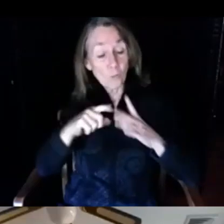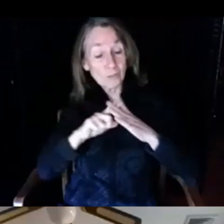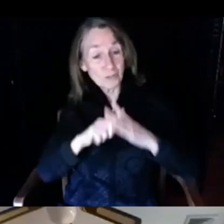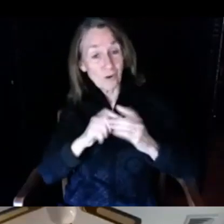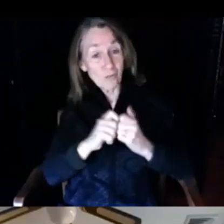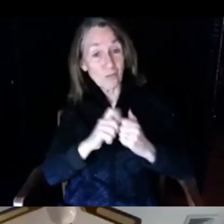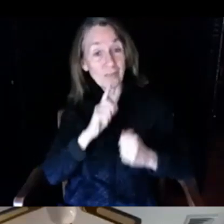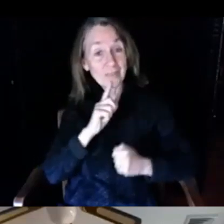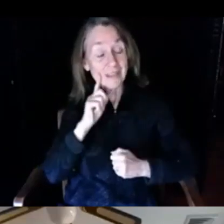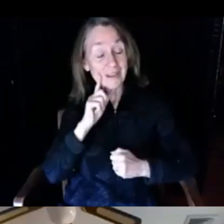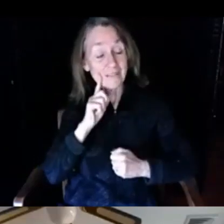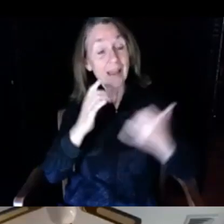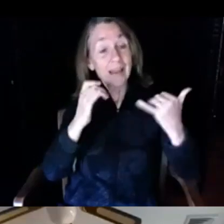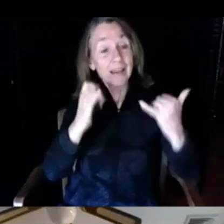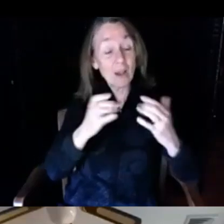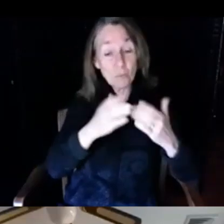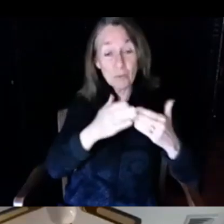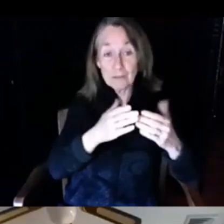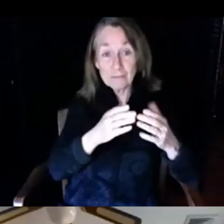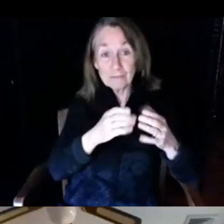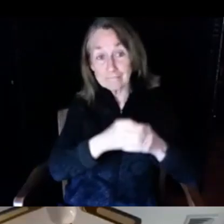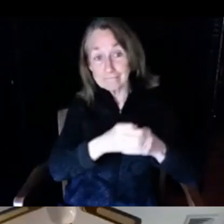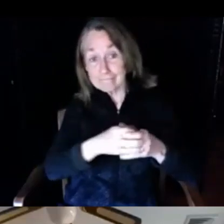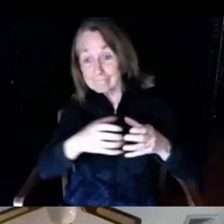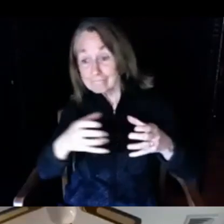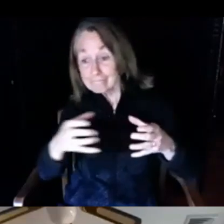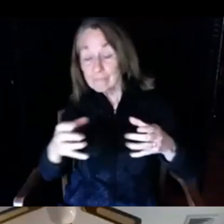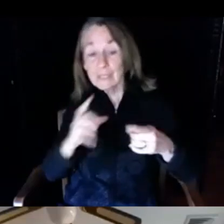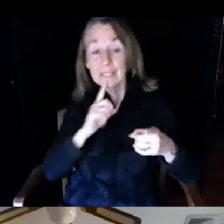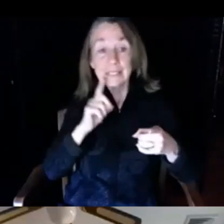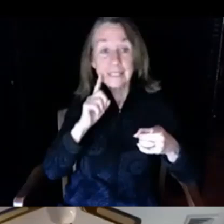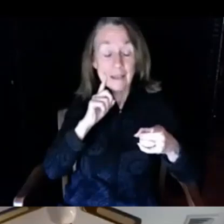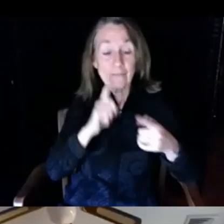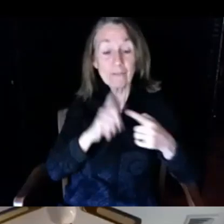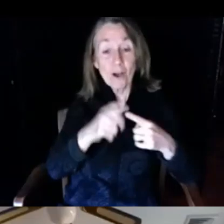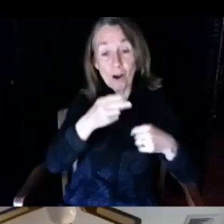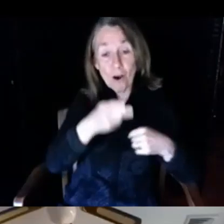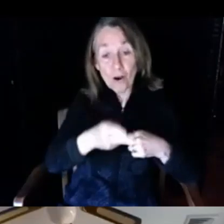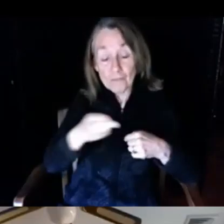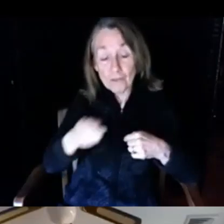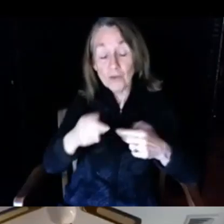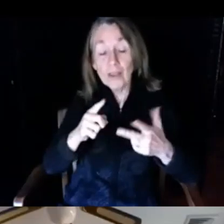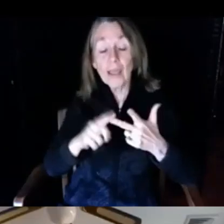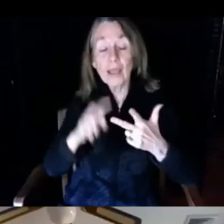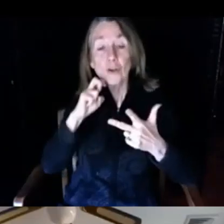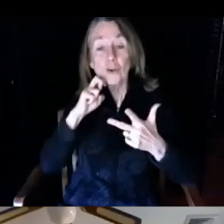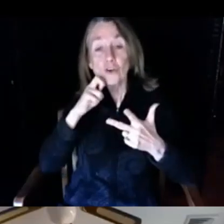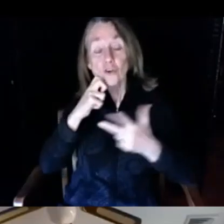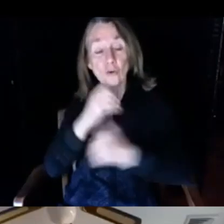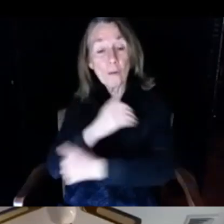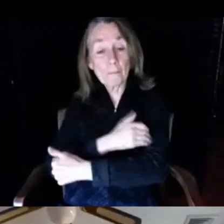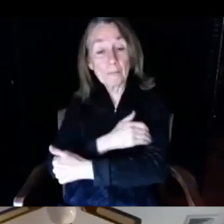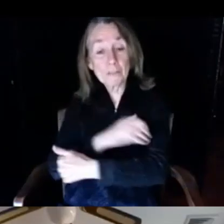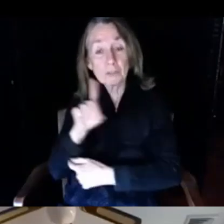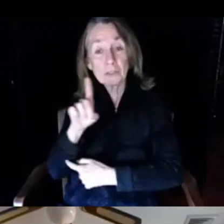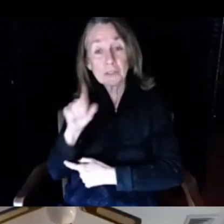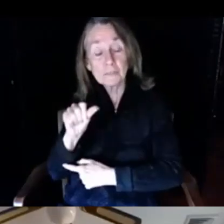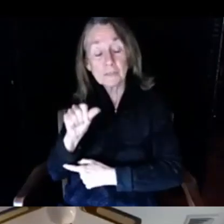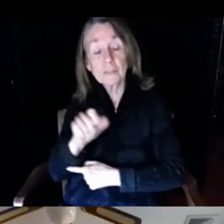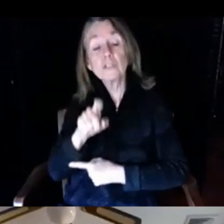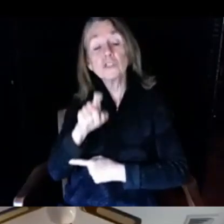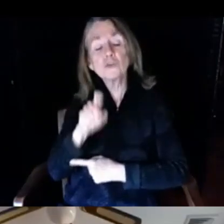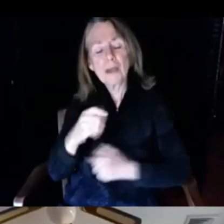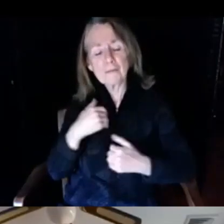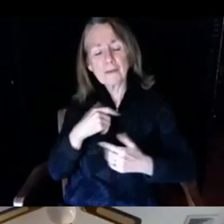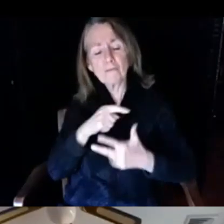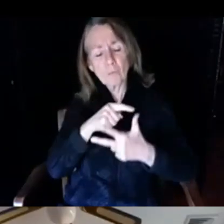do deaf, hard of hearing, and neuromuscular disabilities. So you have to have one of those three disabilities in order to participate in our